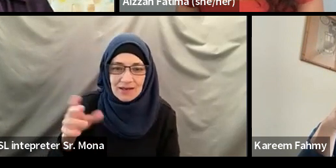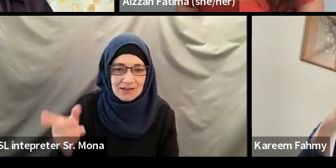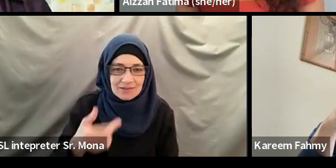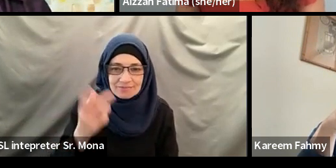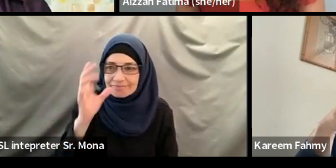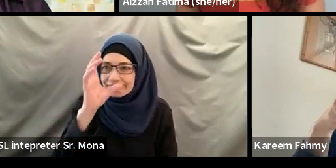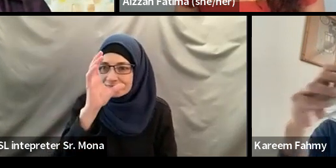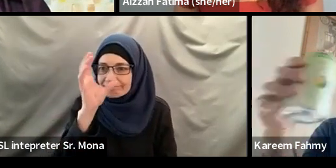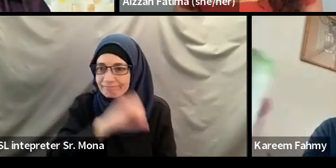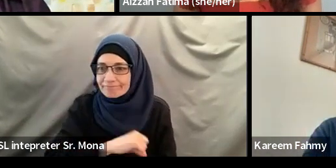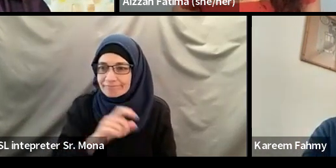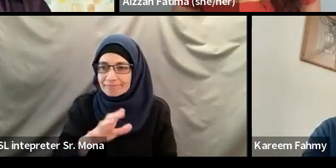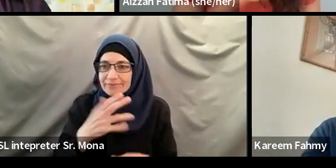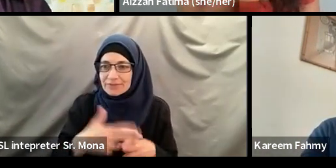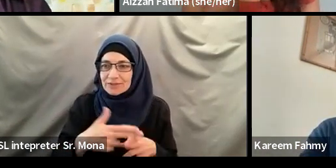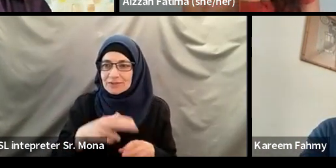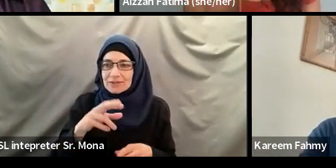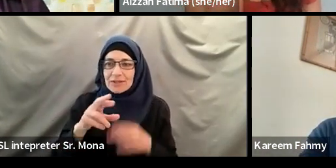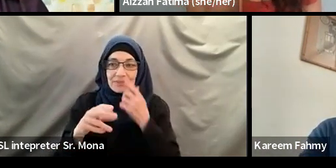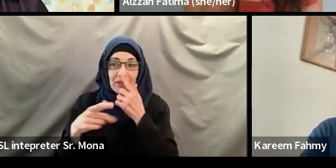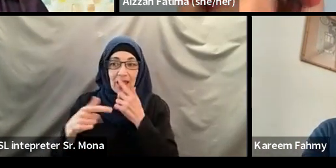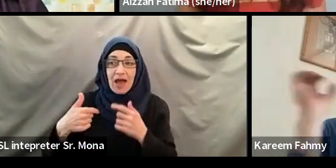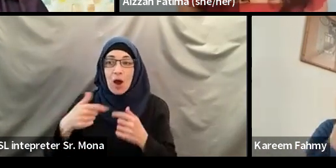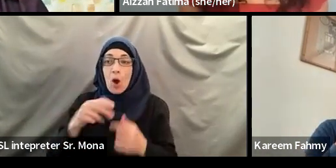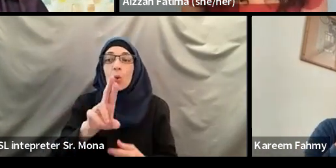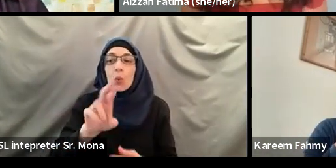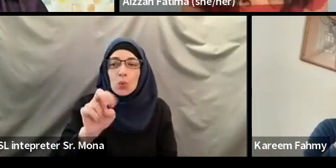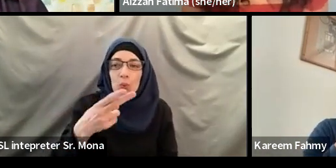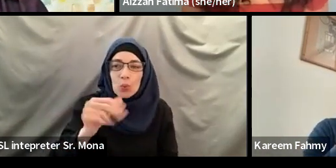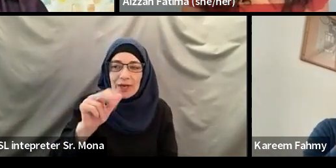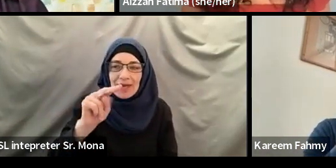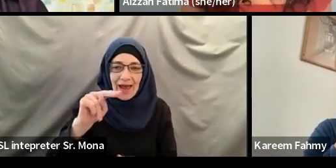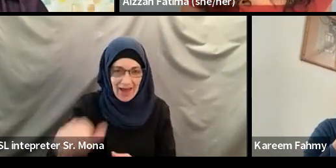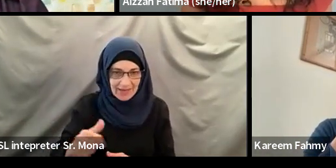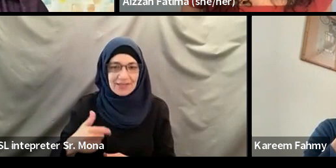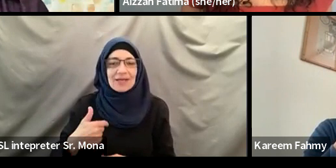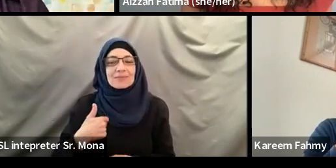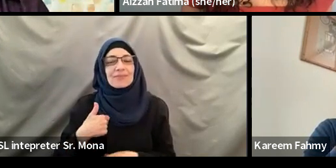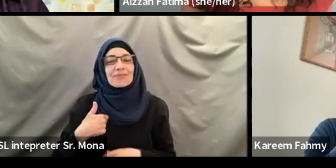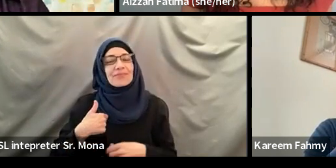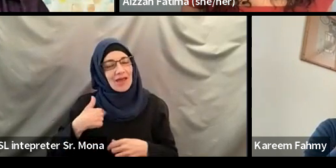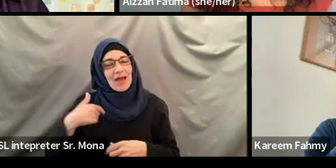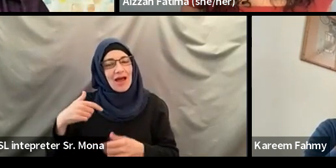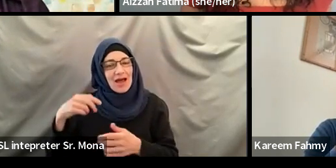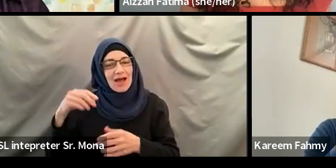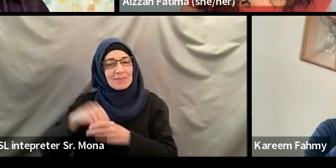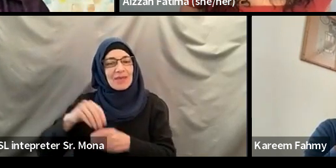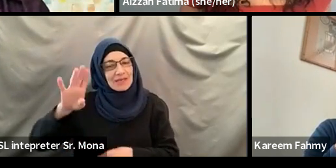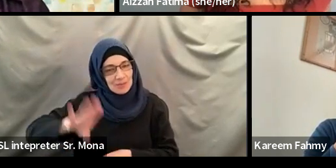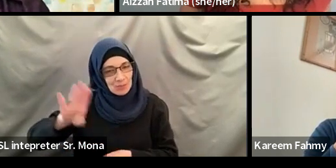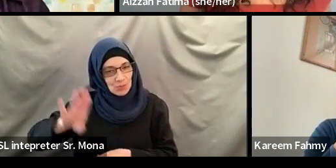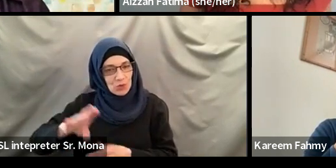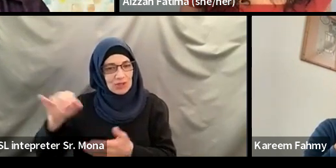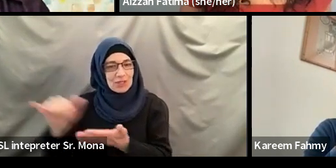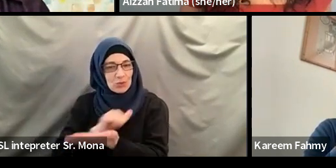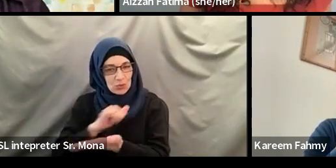I reside generally in Brooklyn, New York, land of the Lenape.